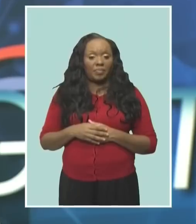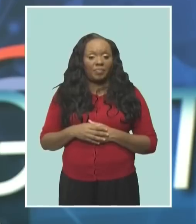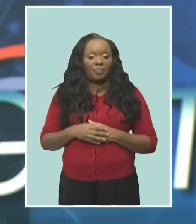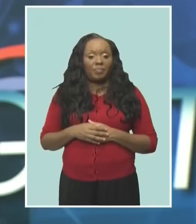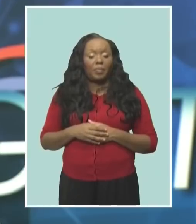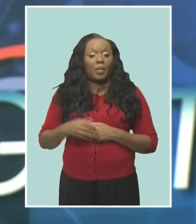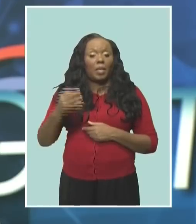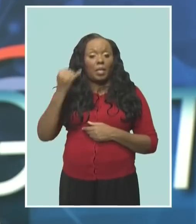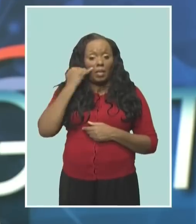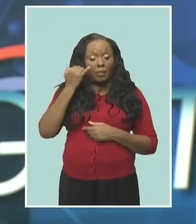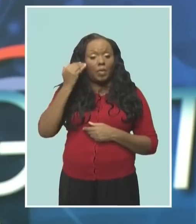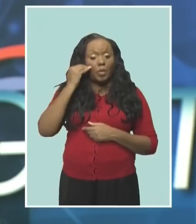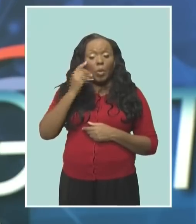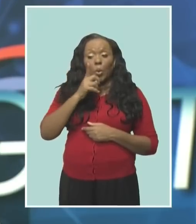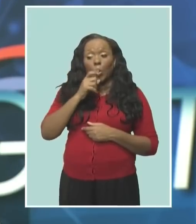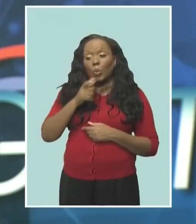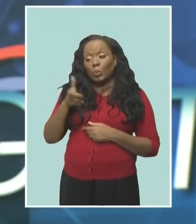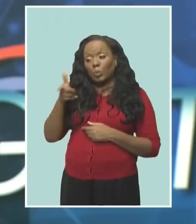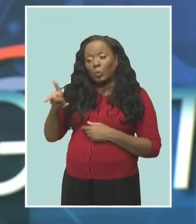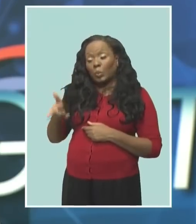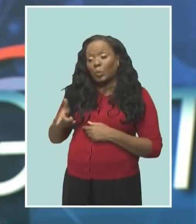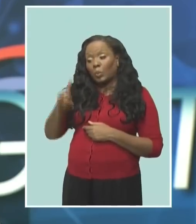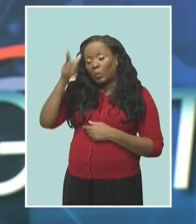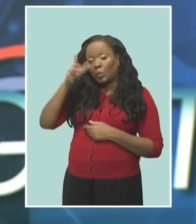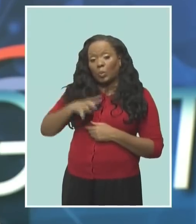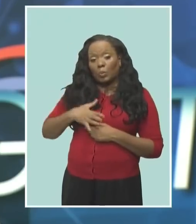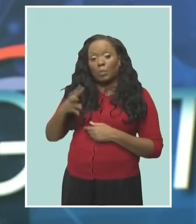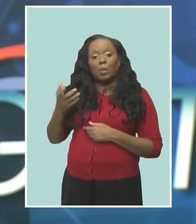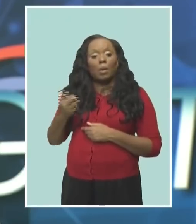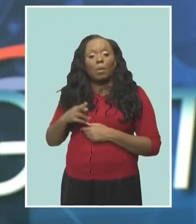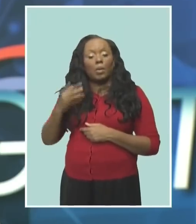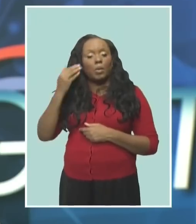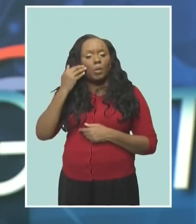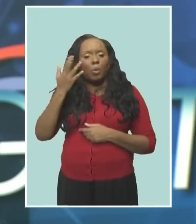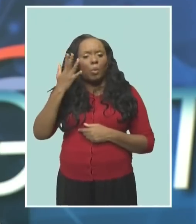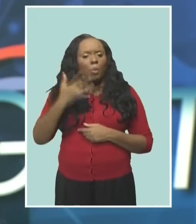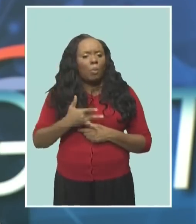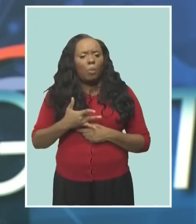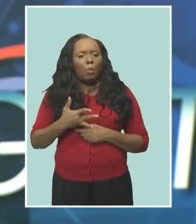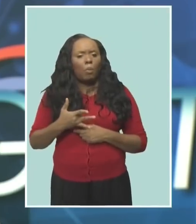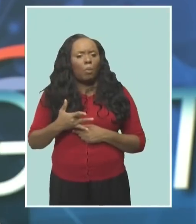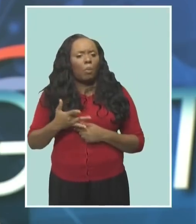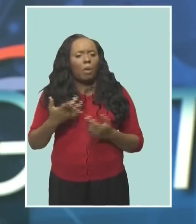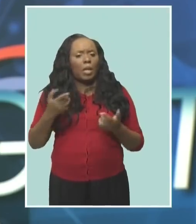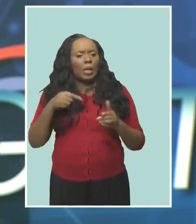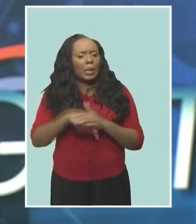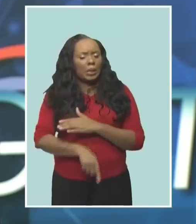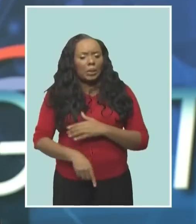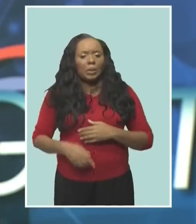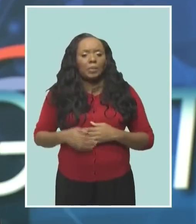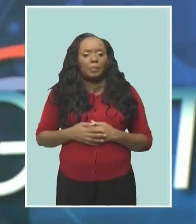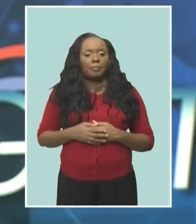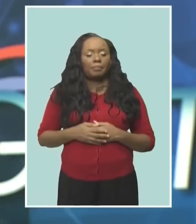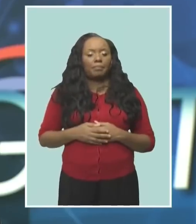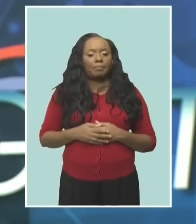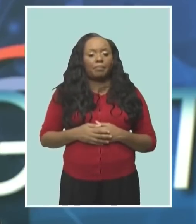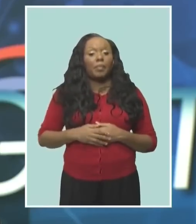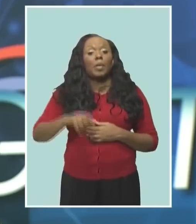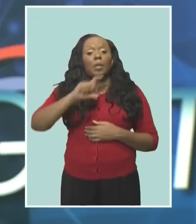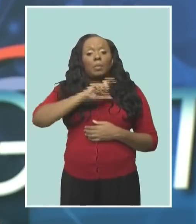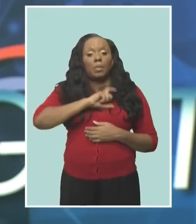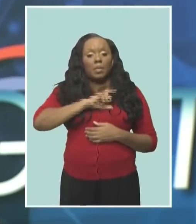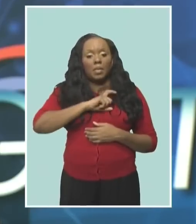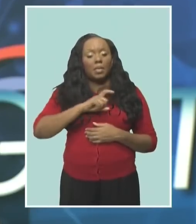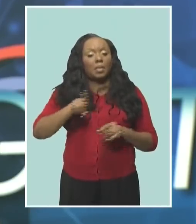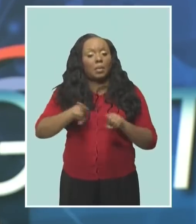430-7246 pertaining to the identity of this man or the circumstances surrounding his death. Police are also